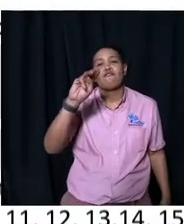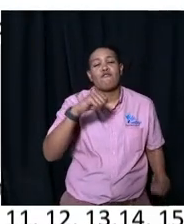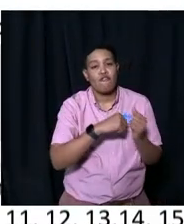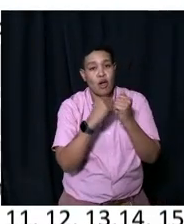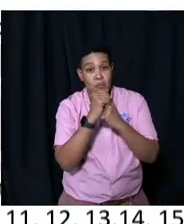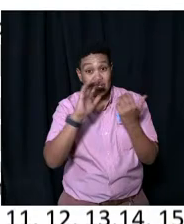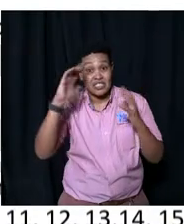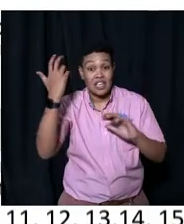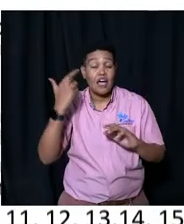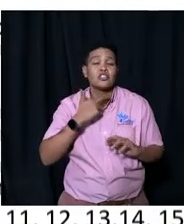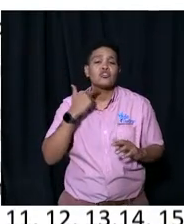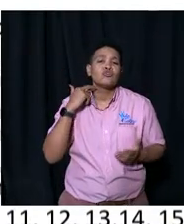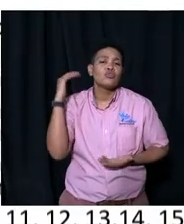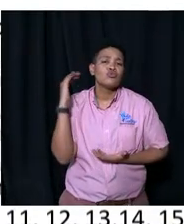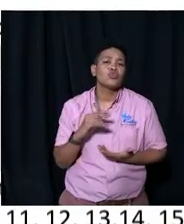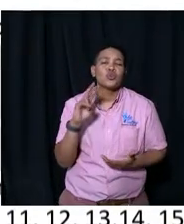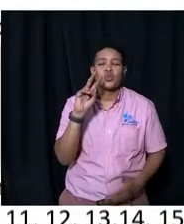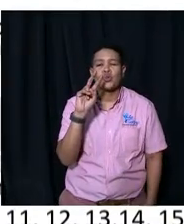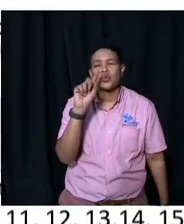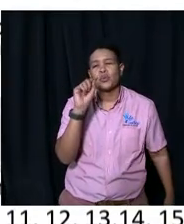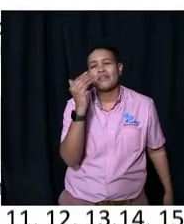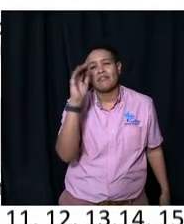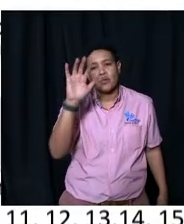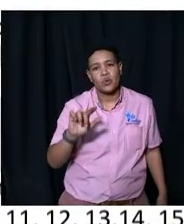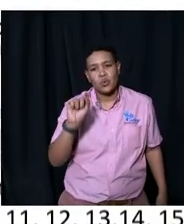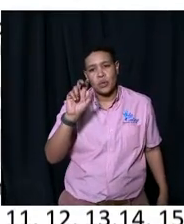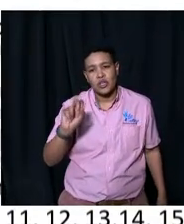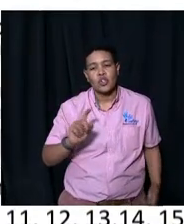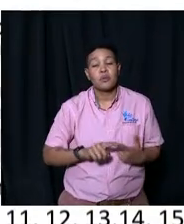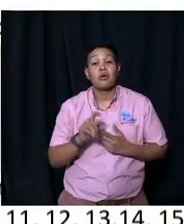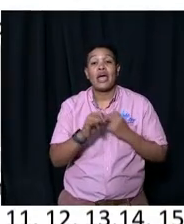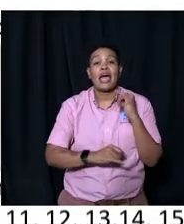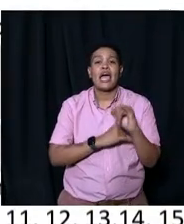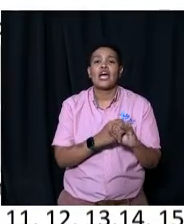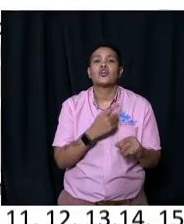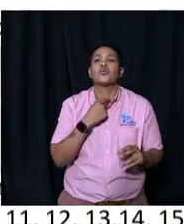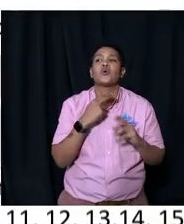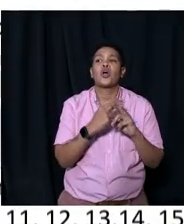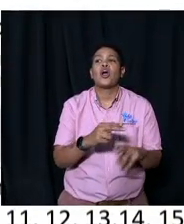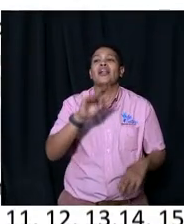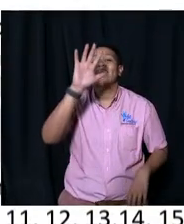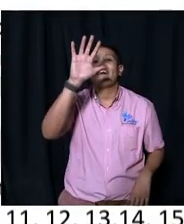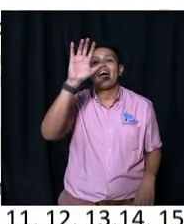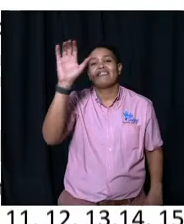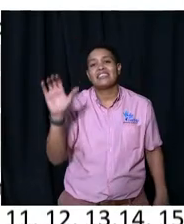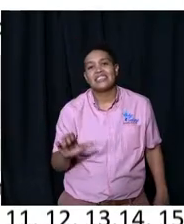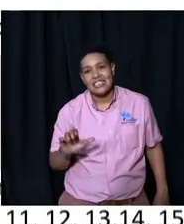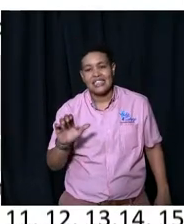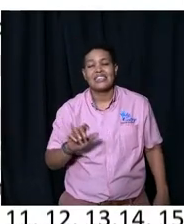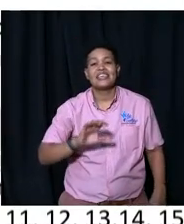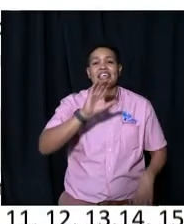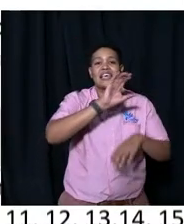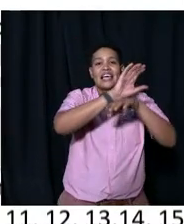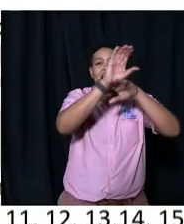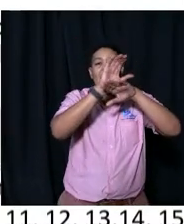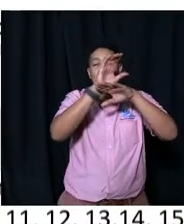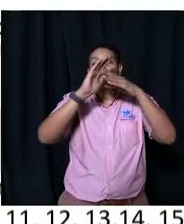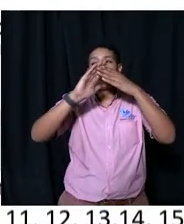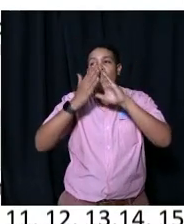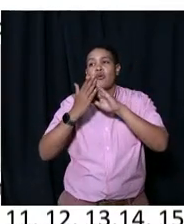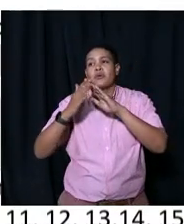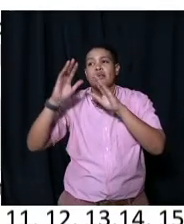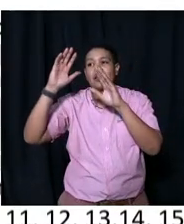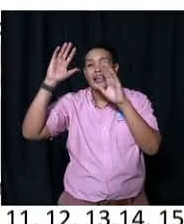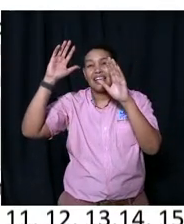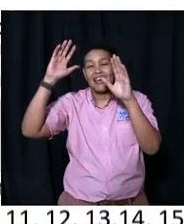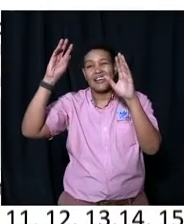2015 to 2030. And there are also institutions as well. There's one we call the Five Seas. It's the Caribbean Community Climate